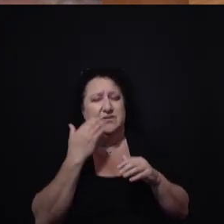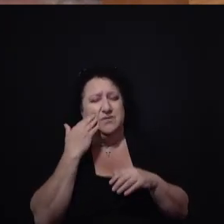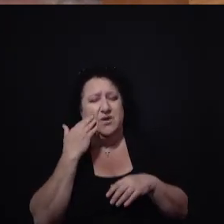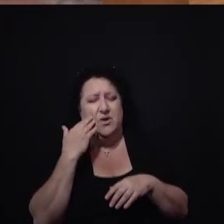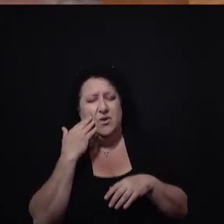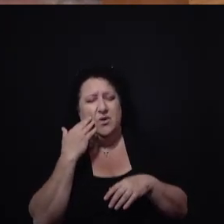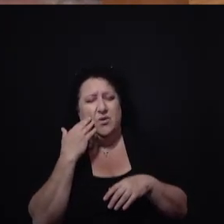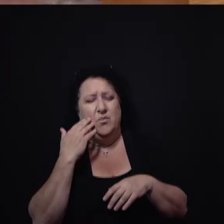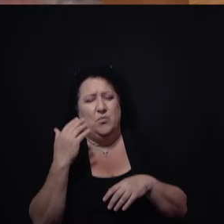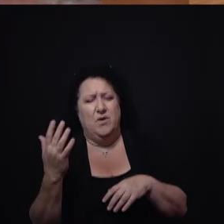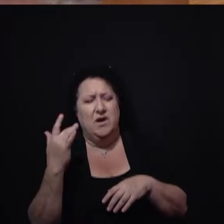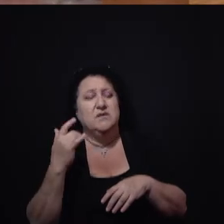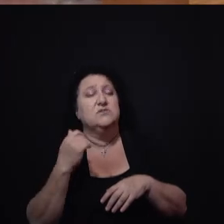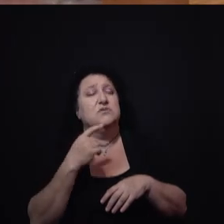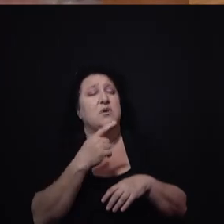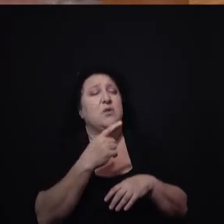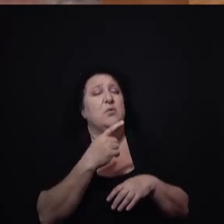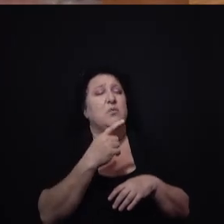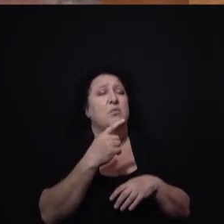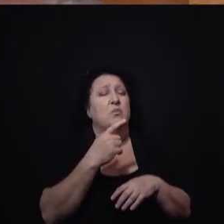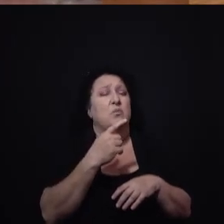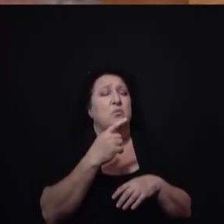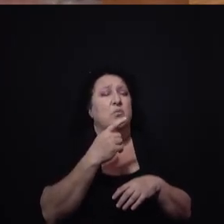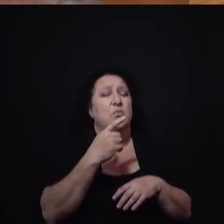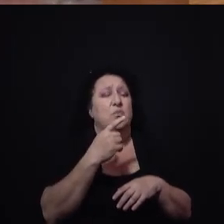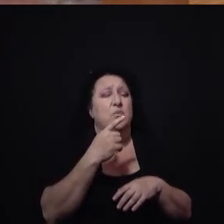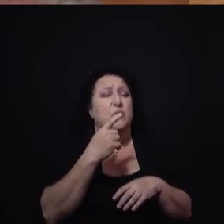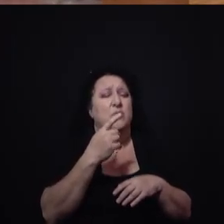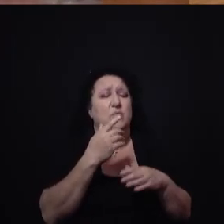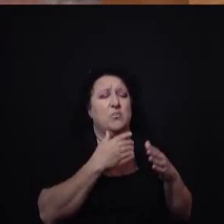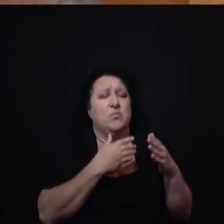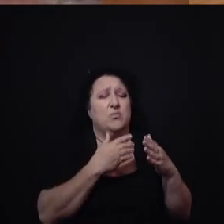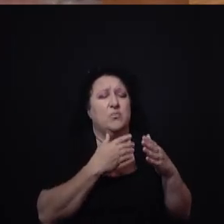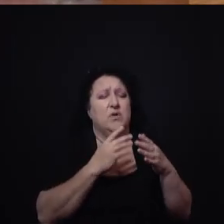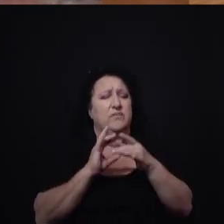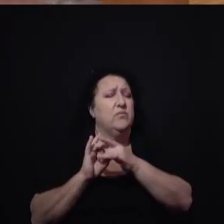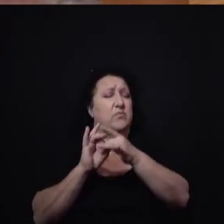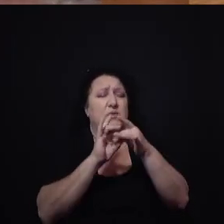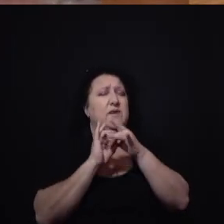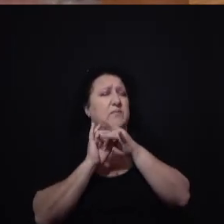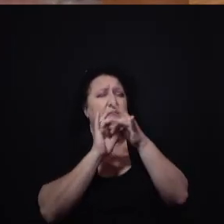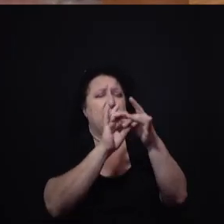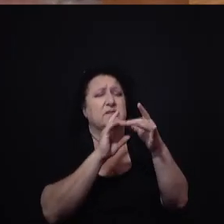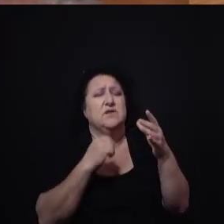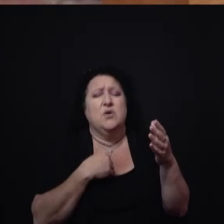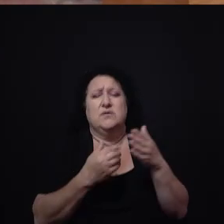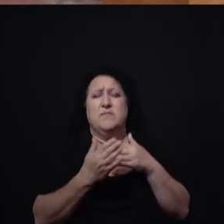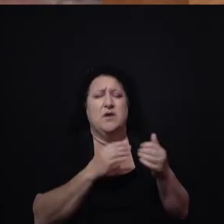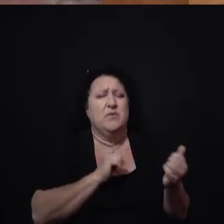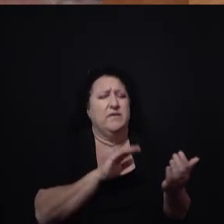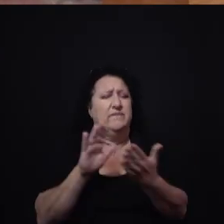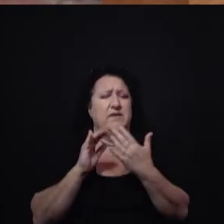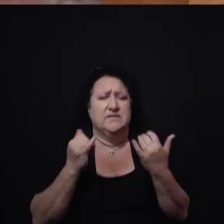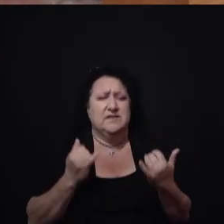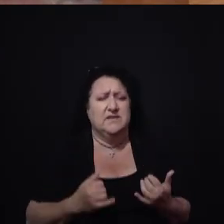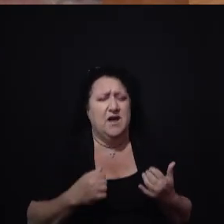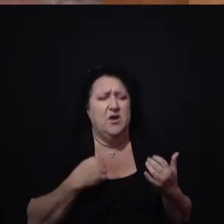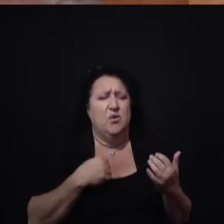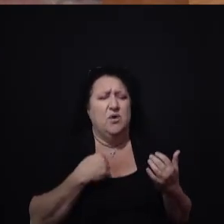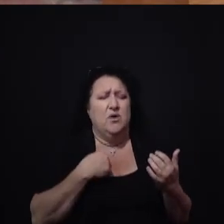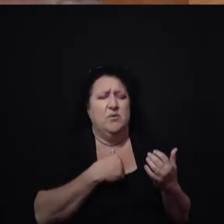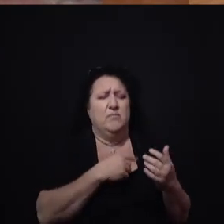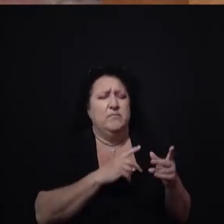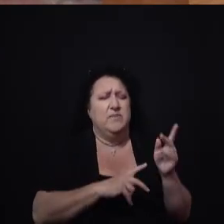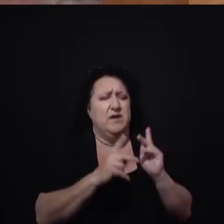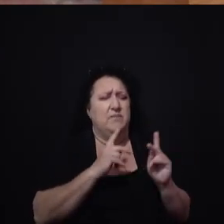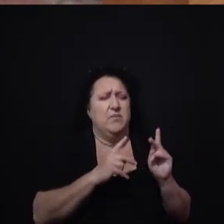belong to you. So no matter what we may be facing right now, Lord, we need people to be equipped. Father, we have people in this congregation who are grieving the death of